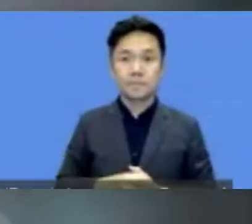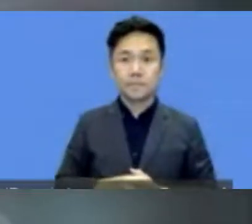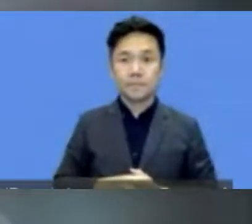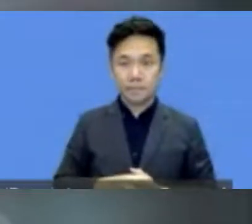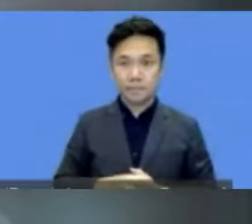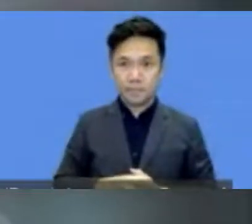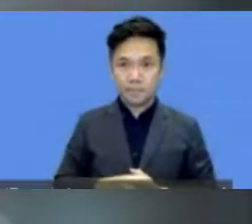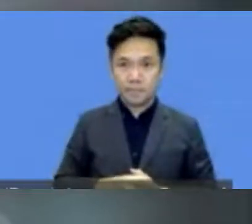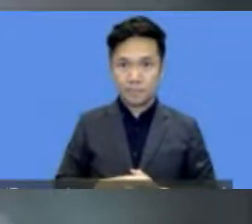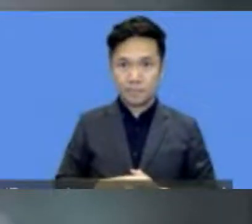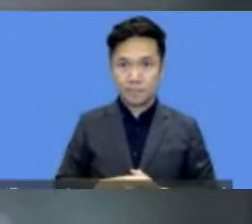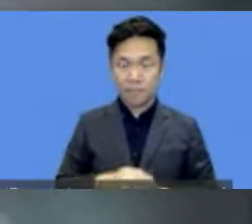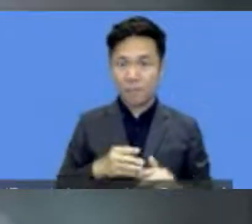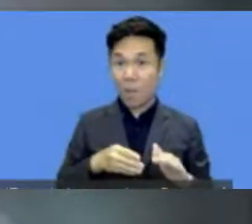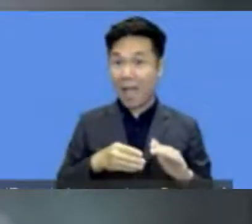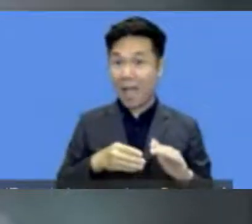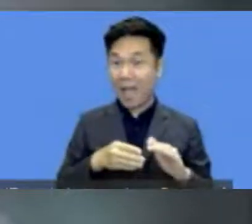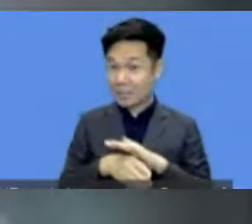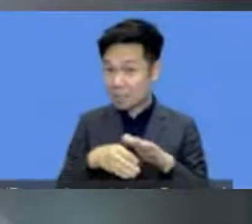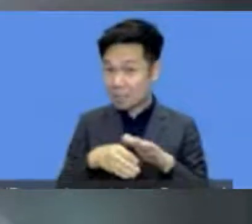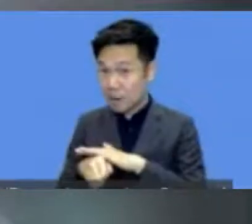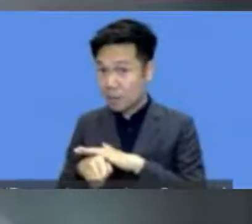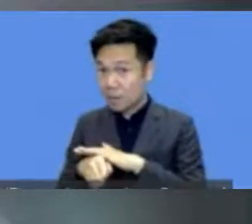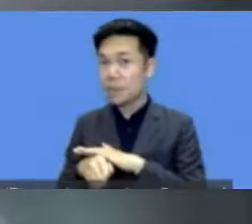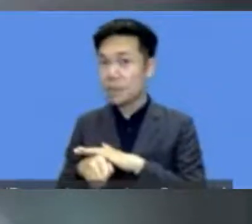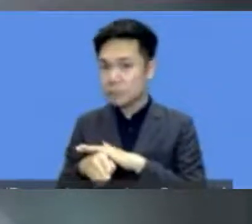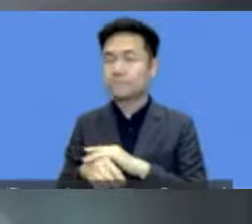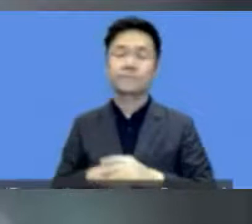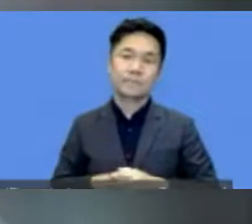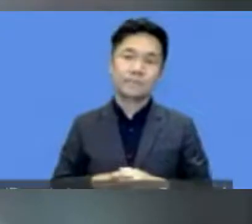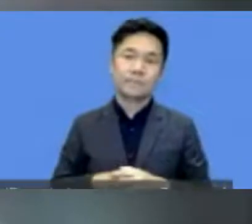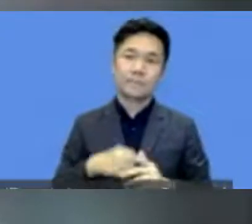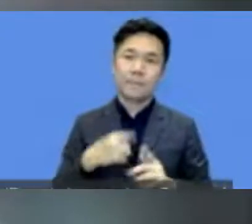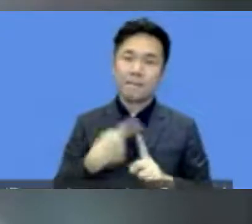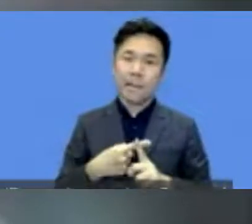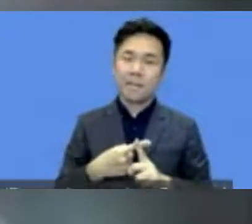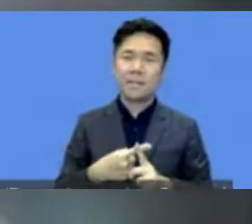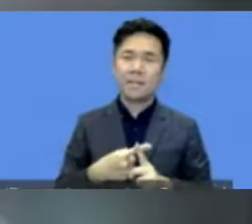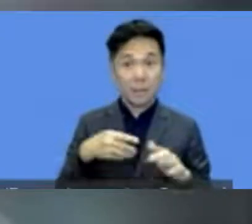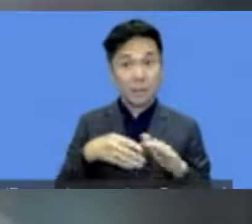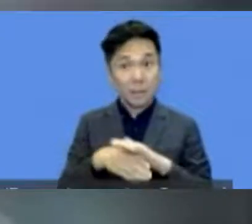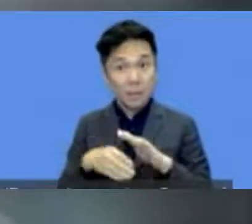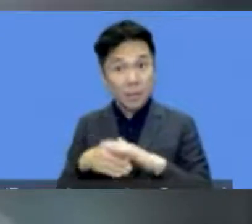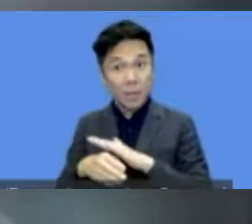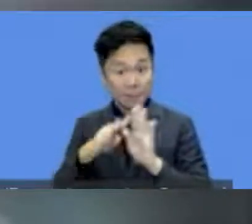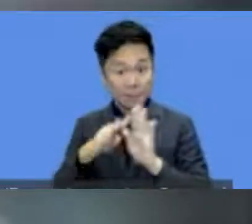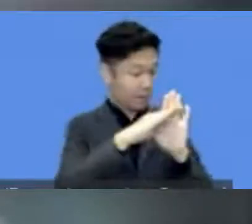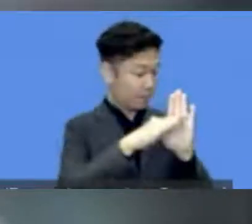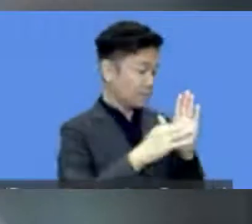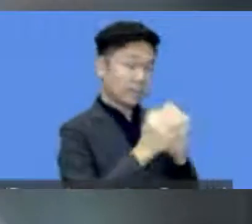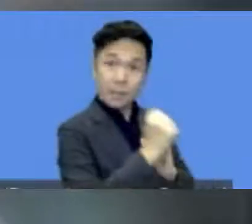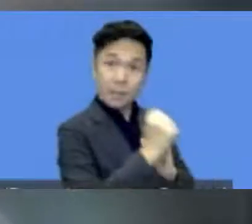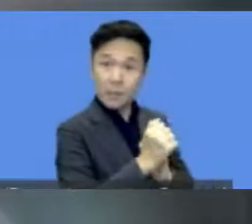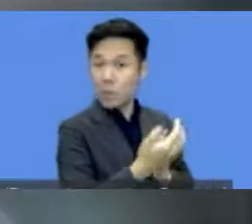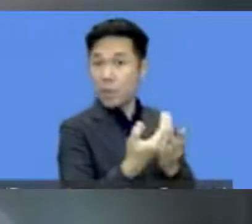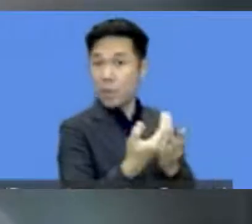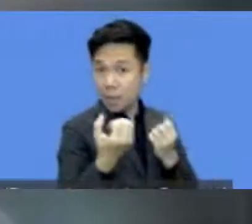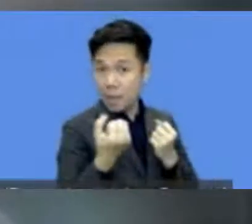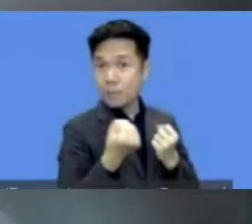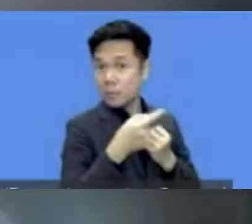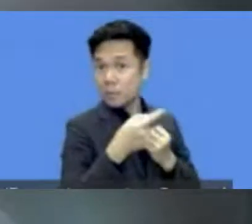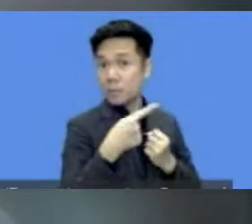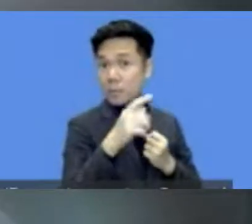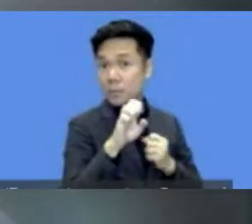principle of the accessible contents. And also the Web Contents Accessibility Guidelines, which is similar to the